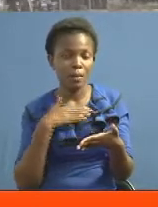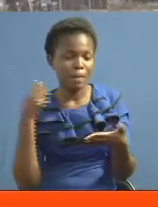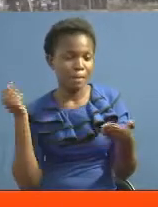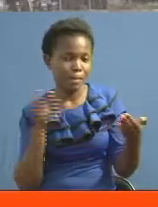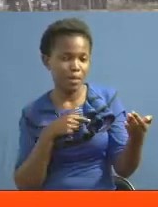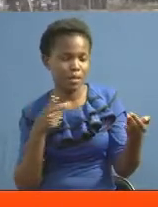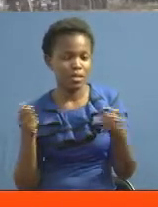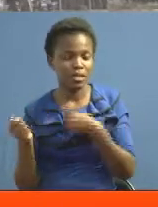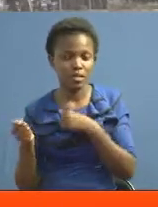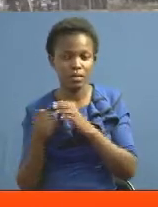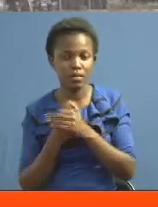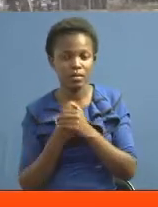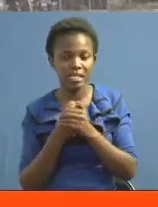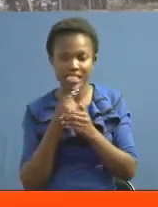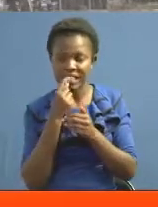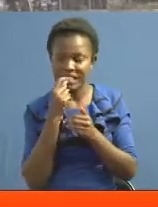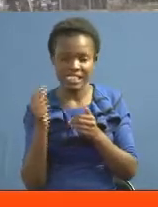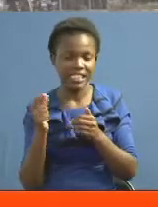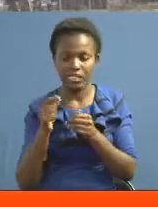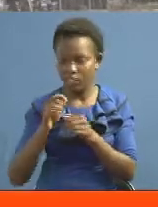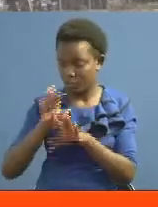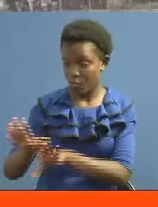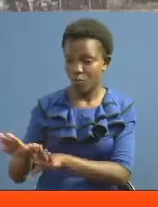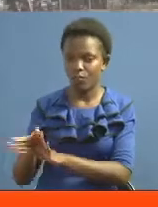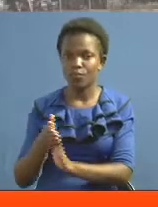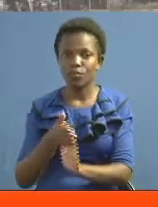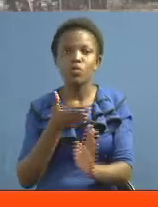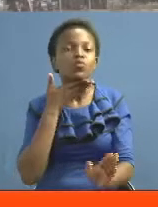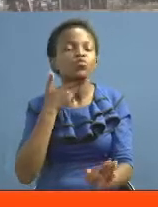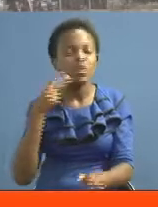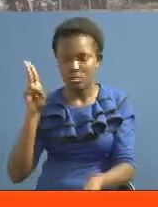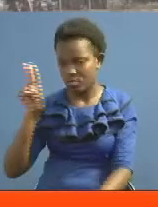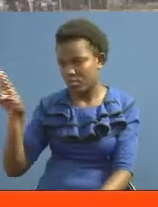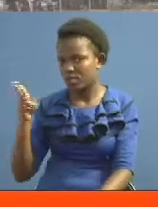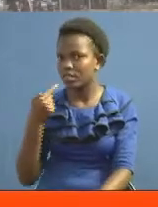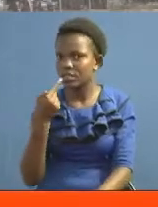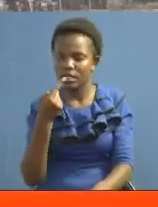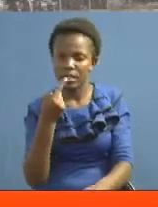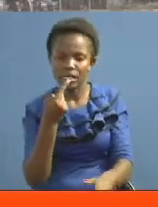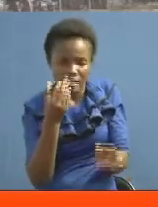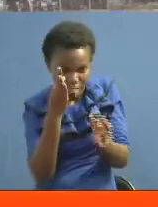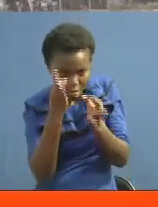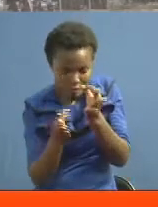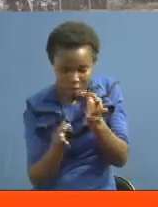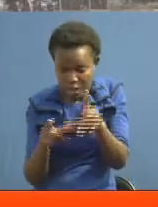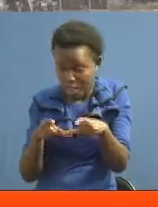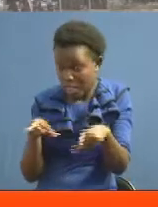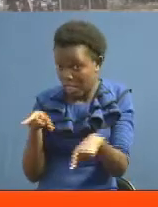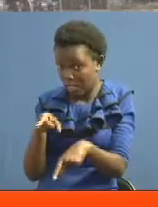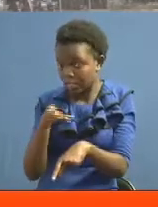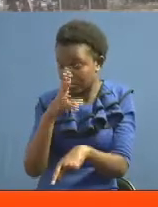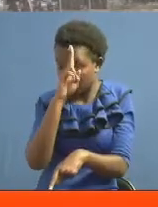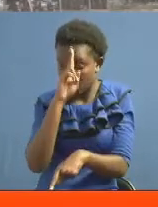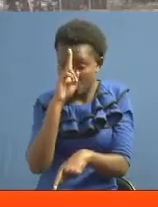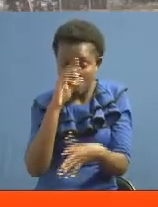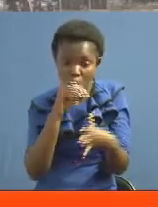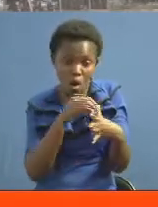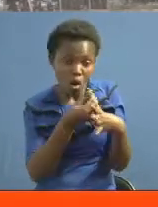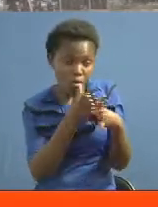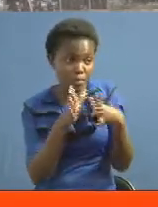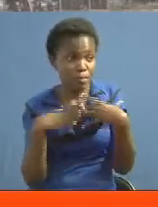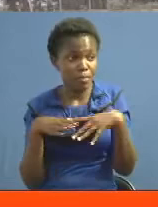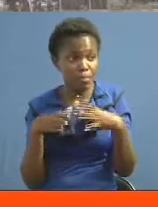teeth removed. We would like President Uhuru to tell us if these lands belong to the police or to